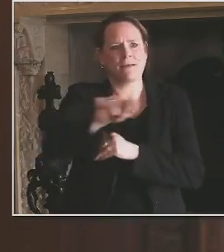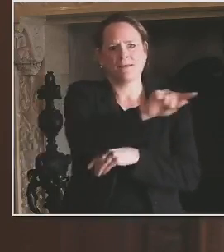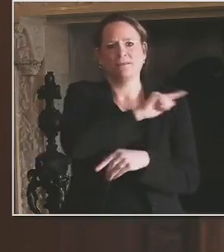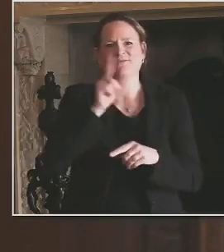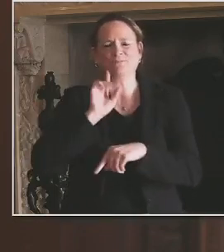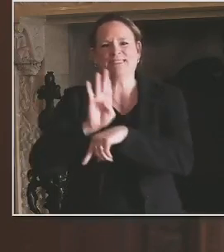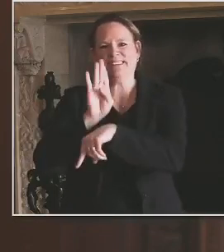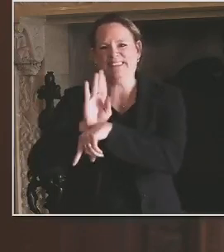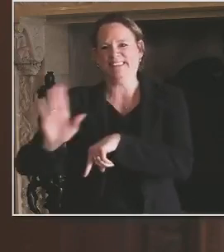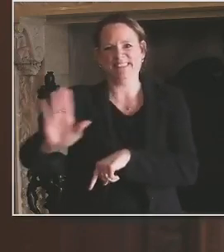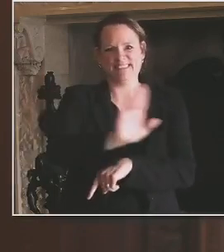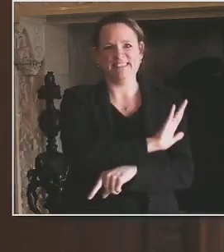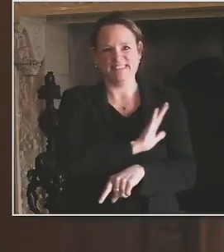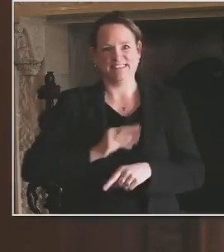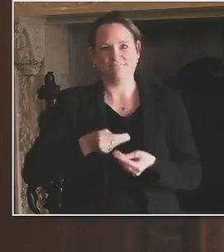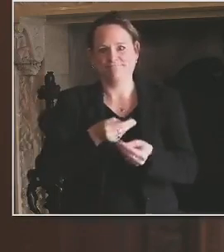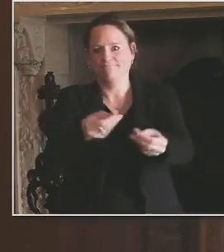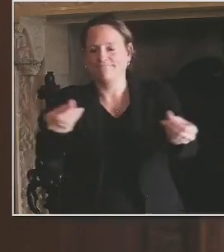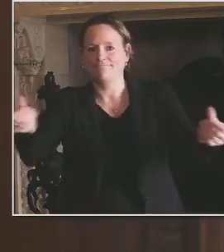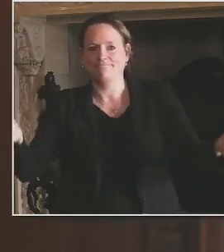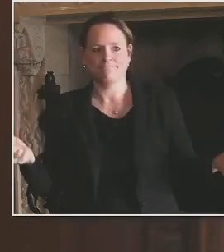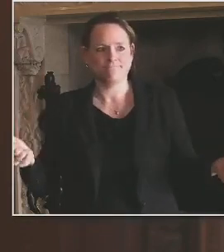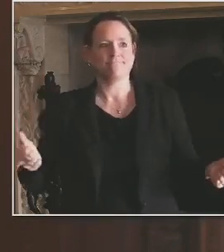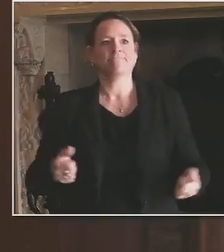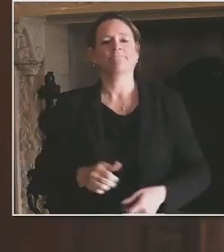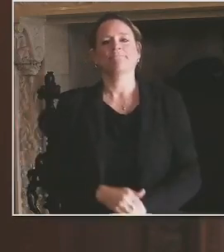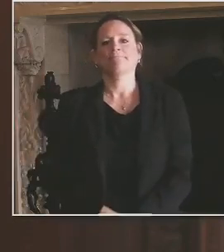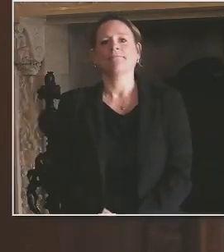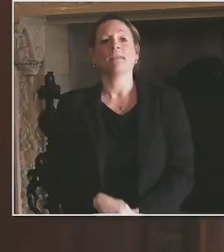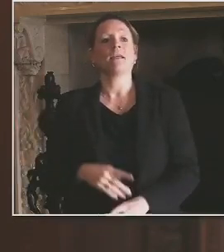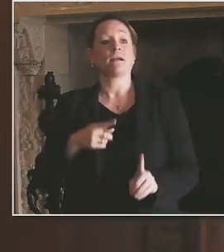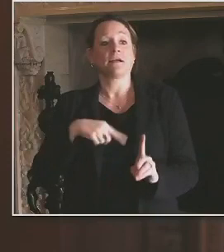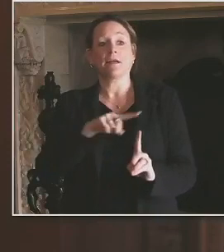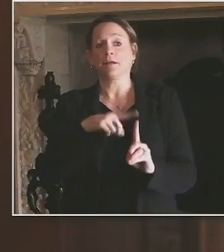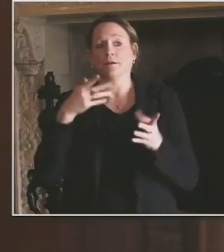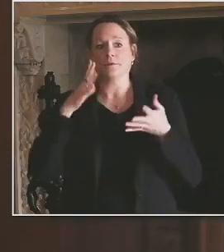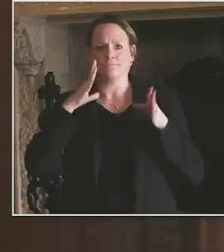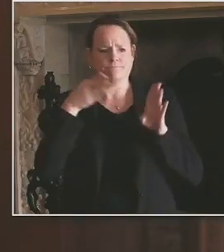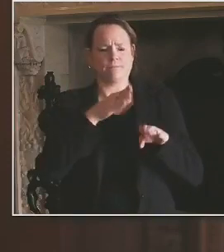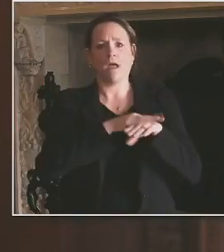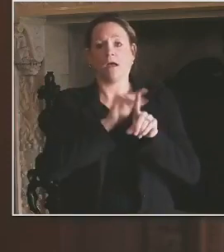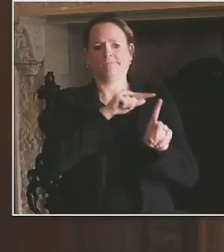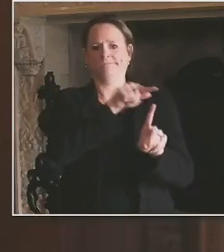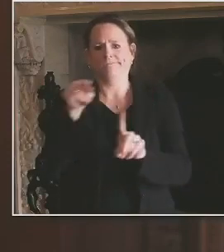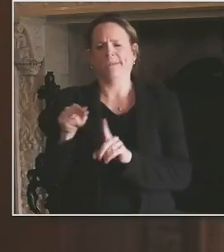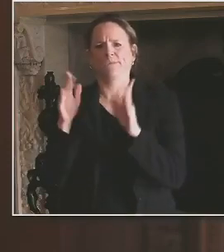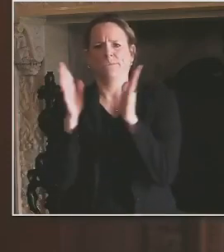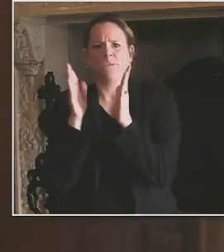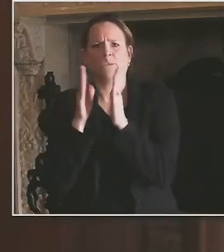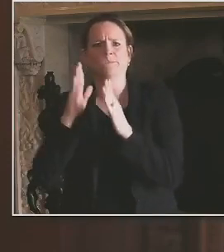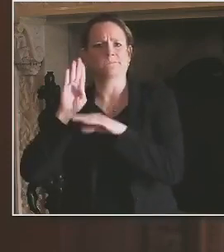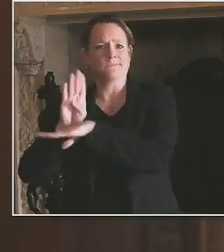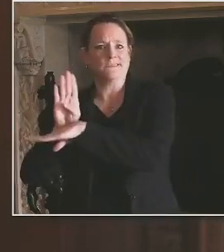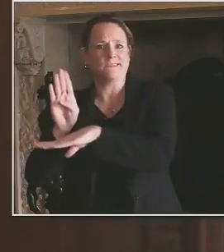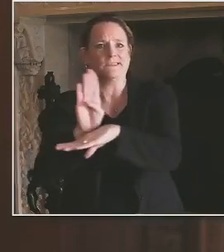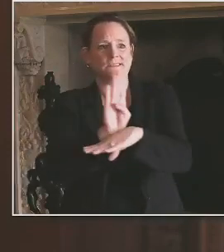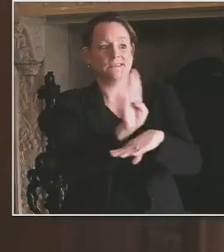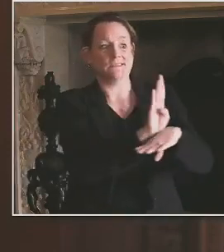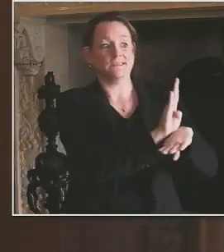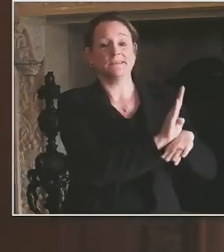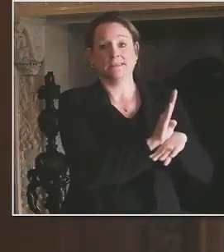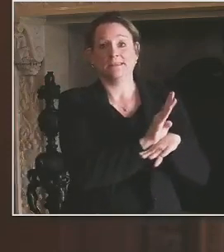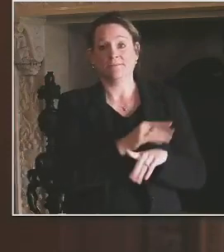towards Wisconsin's small businesses and the folks who need it the most. WEDC staff from all departments are working to verify